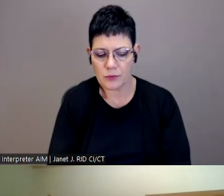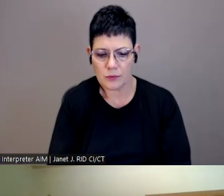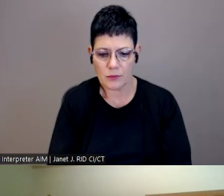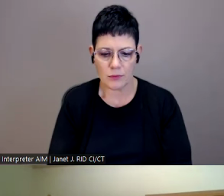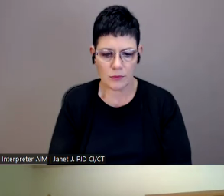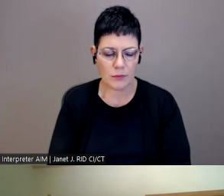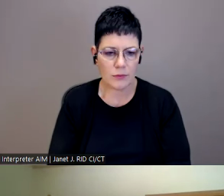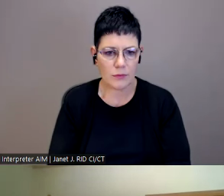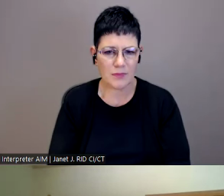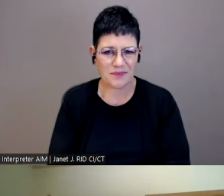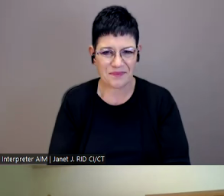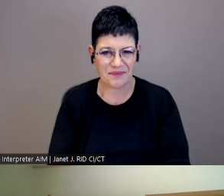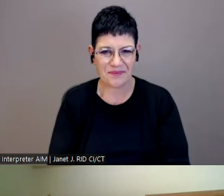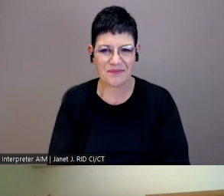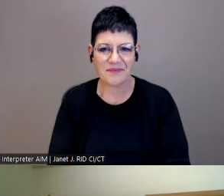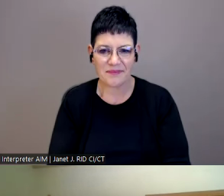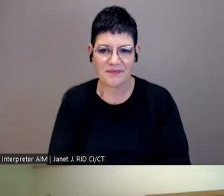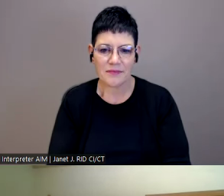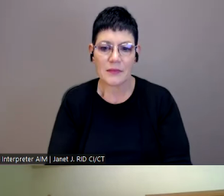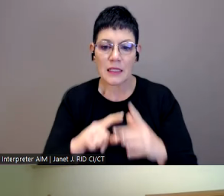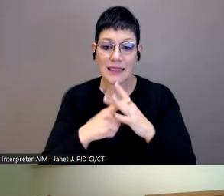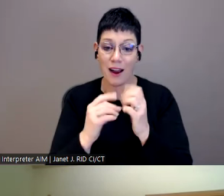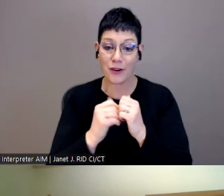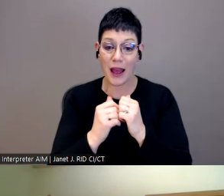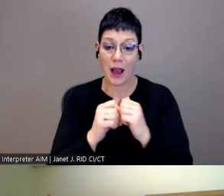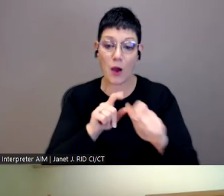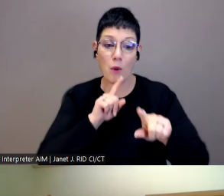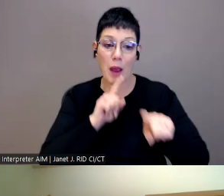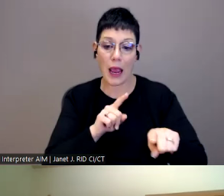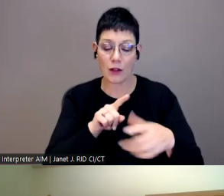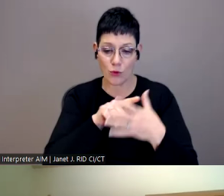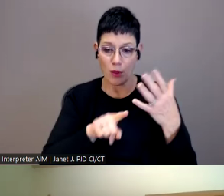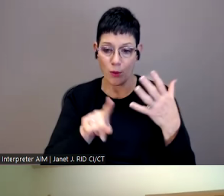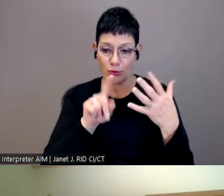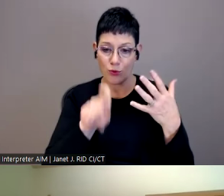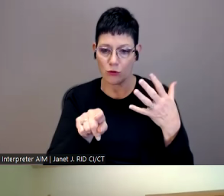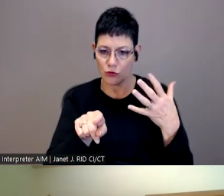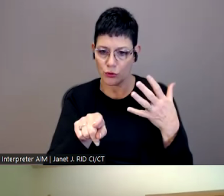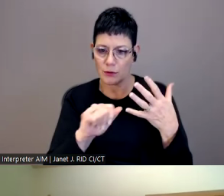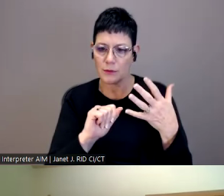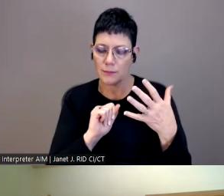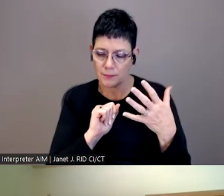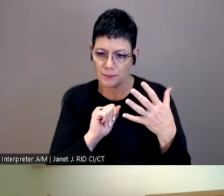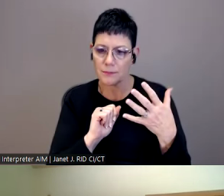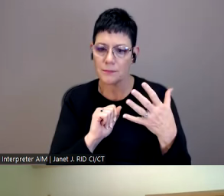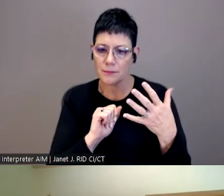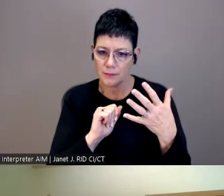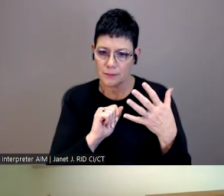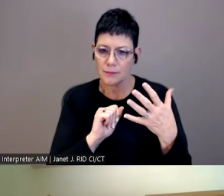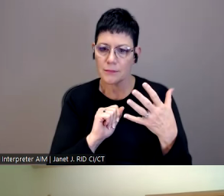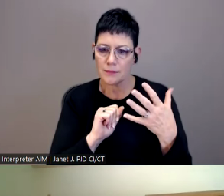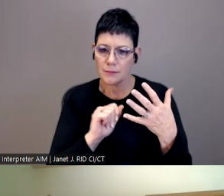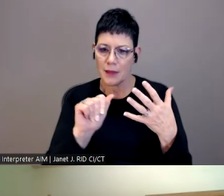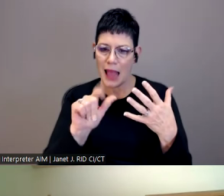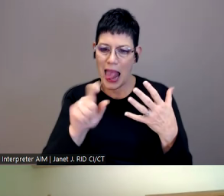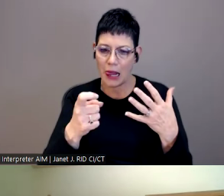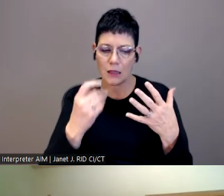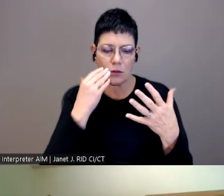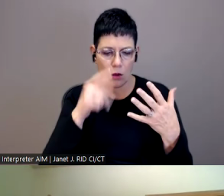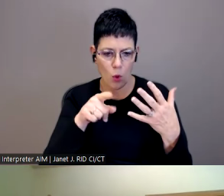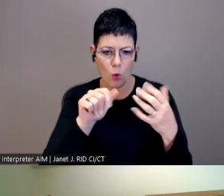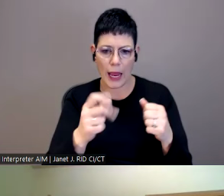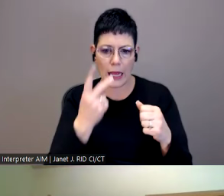Great. And we can start by answering those questions. And Alex, I know you're able to see